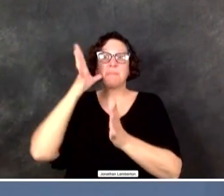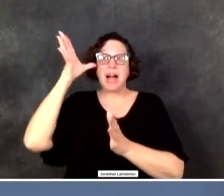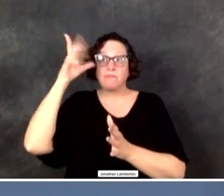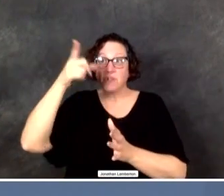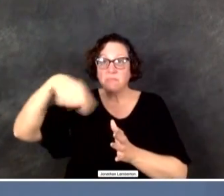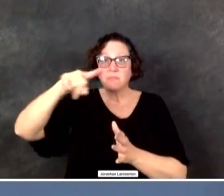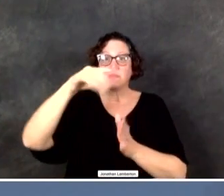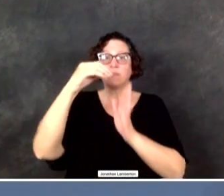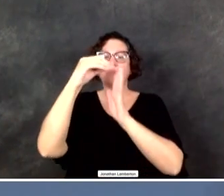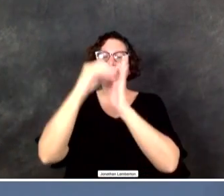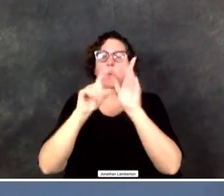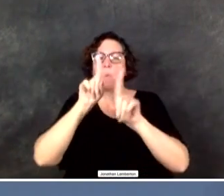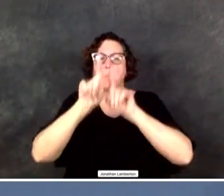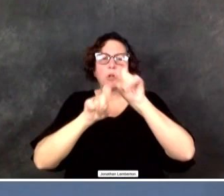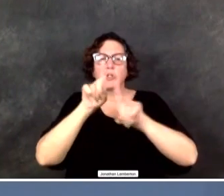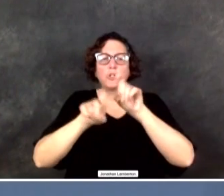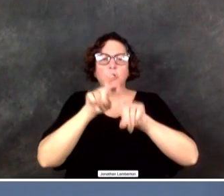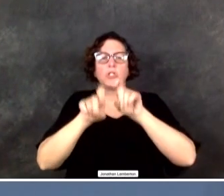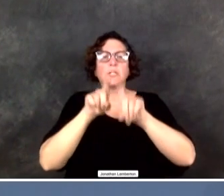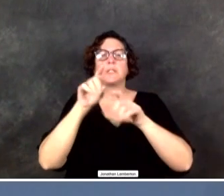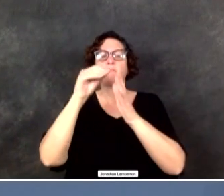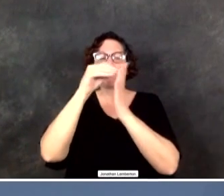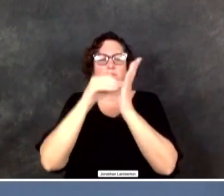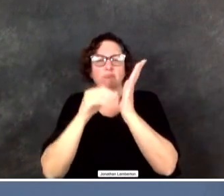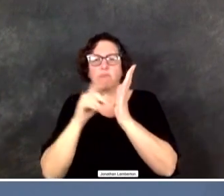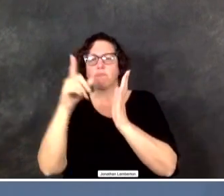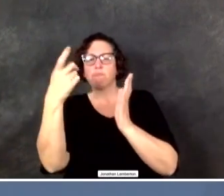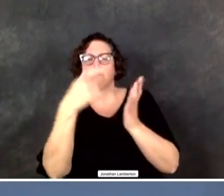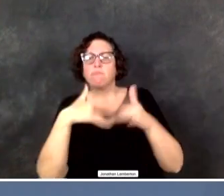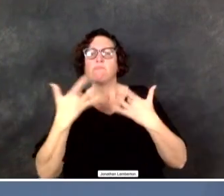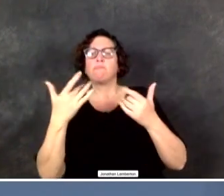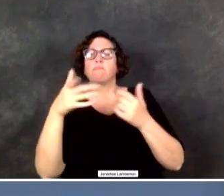to. You can do the survey by calling